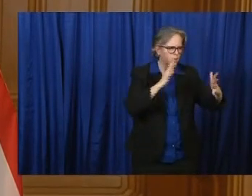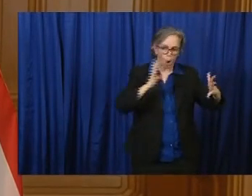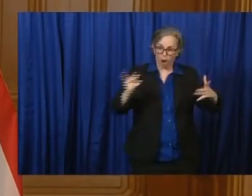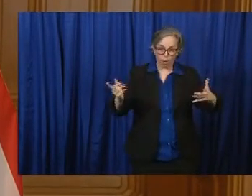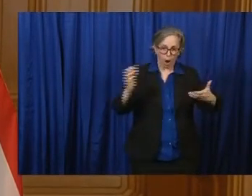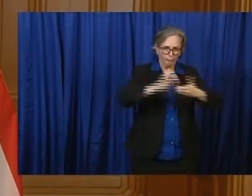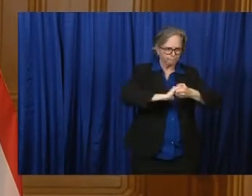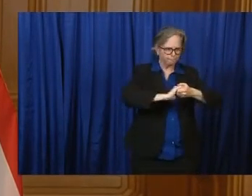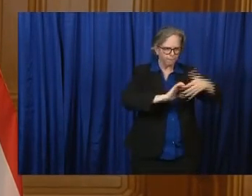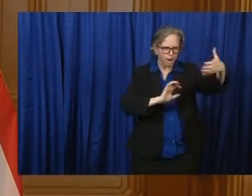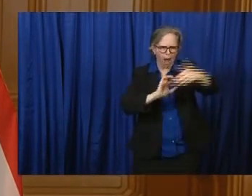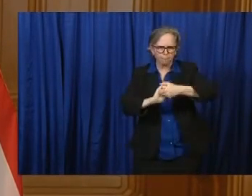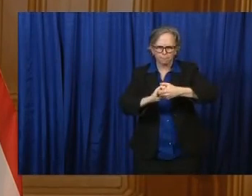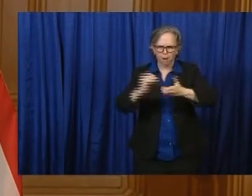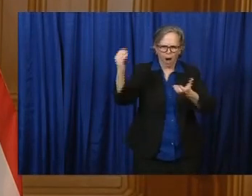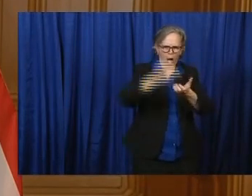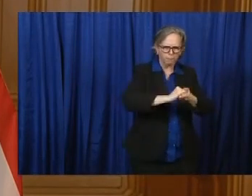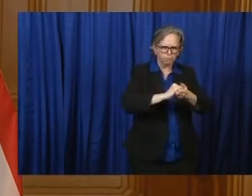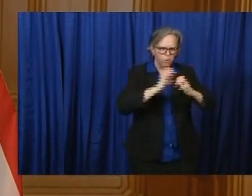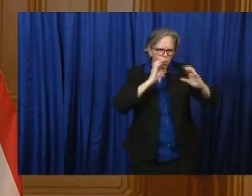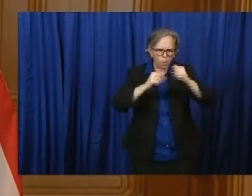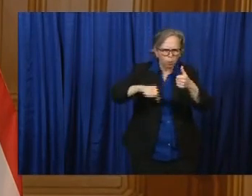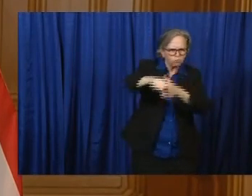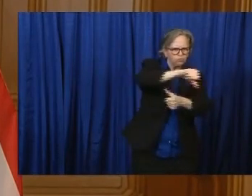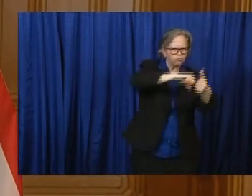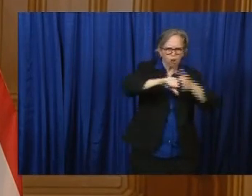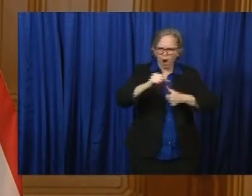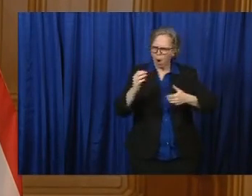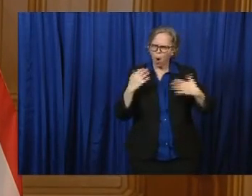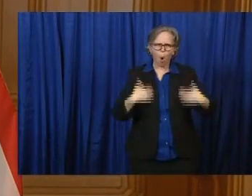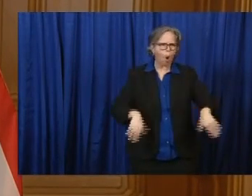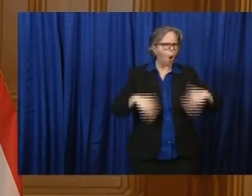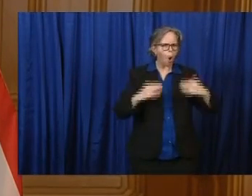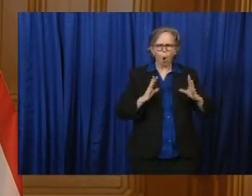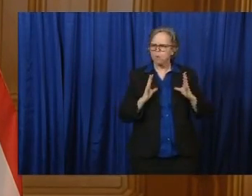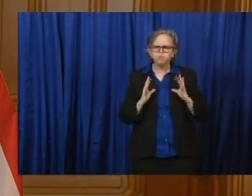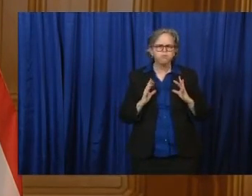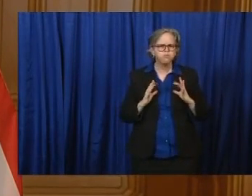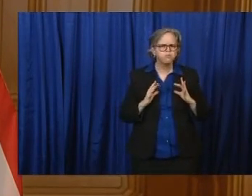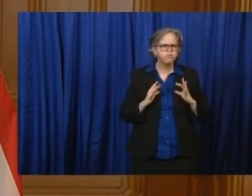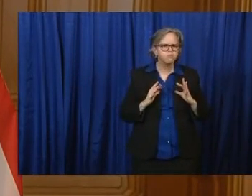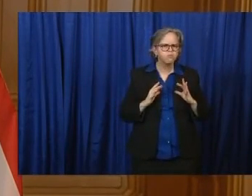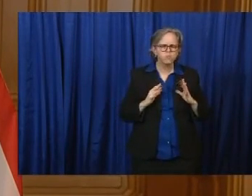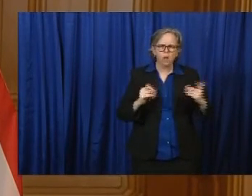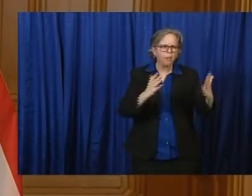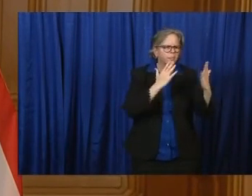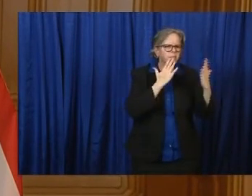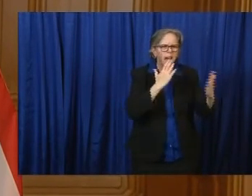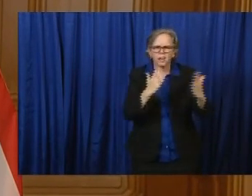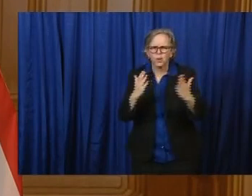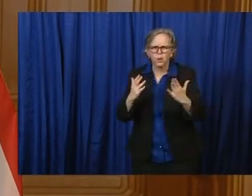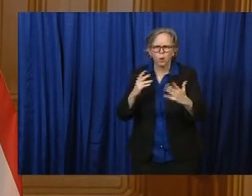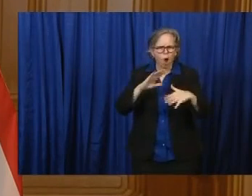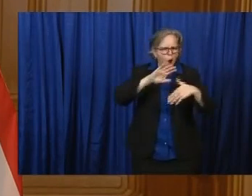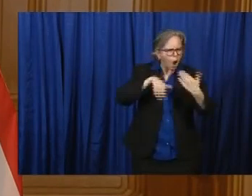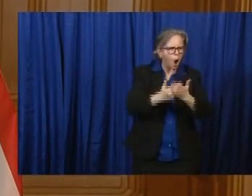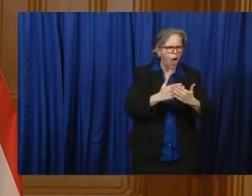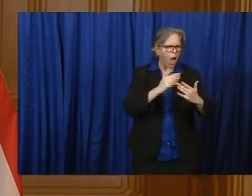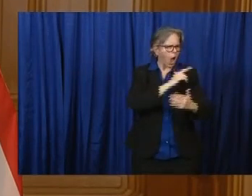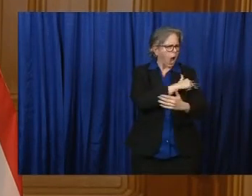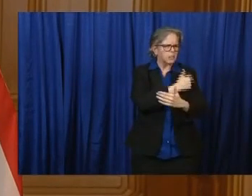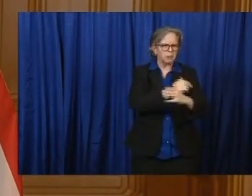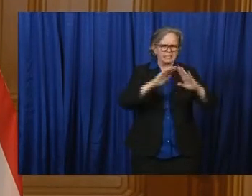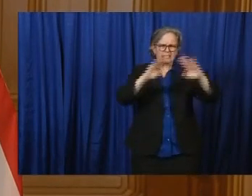talking to each other. They're helping us plan. So I just want to give a shout out to our hospitals. Thank you. You're doing a